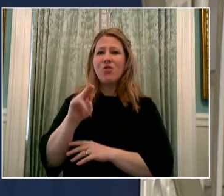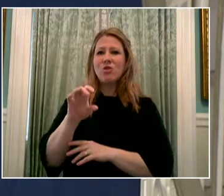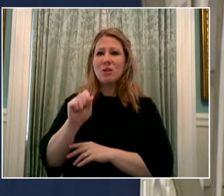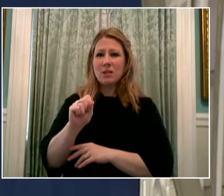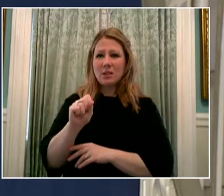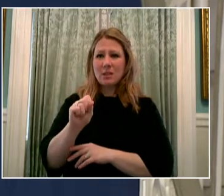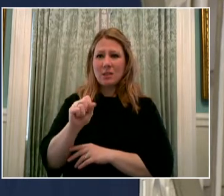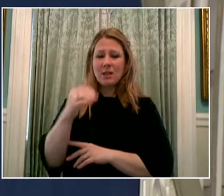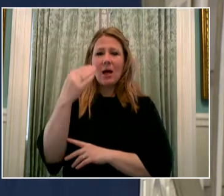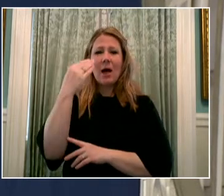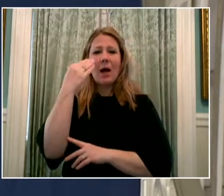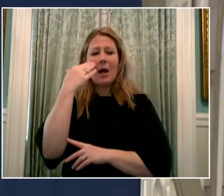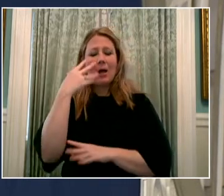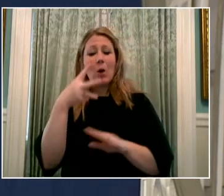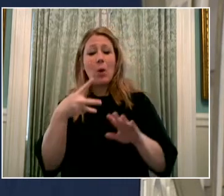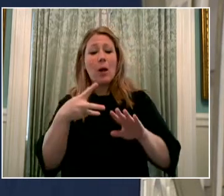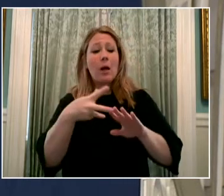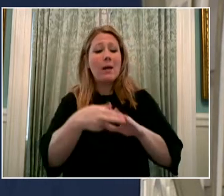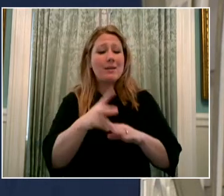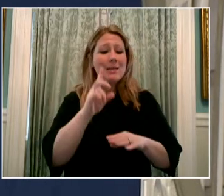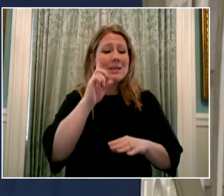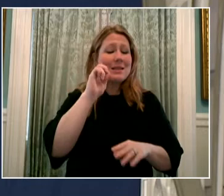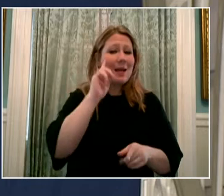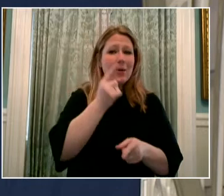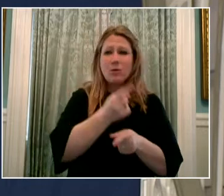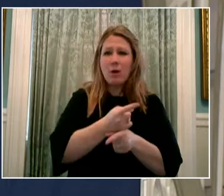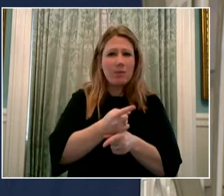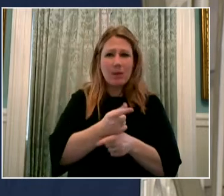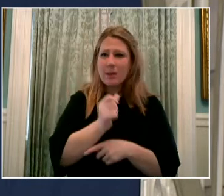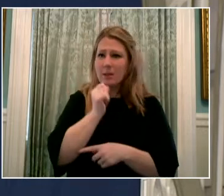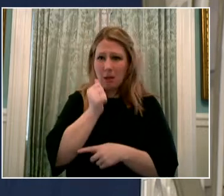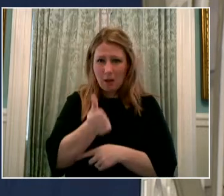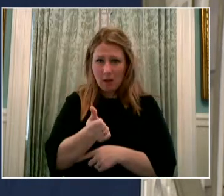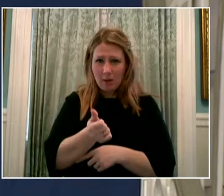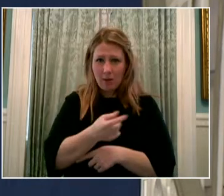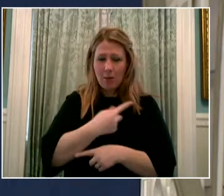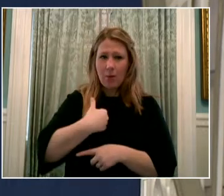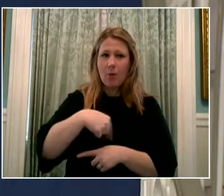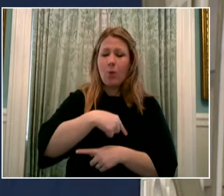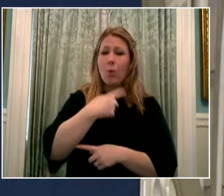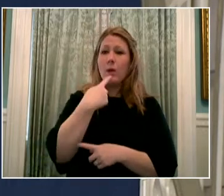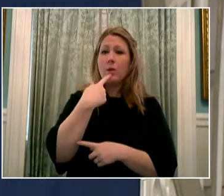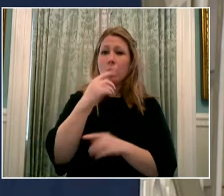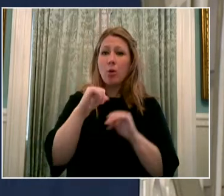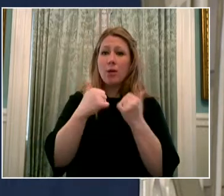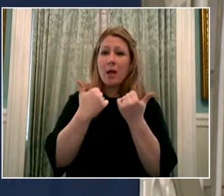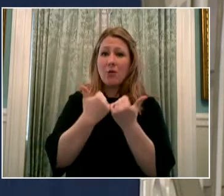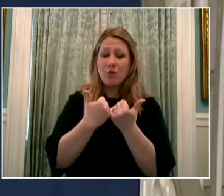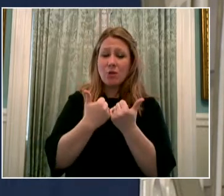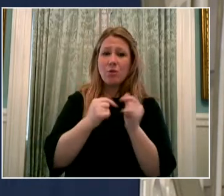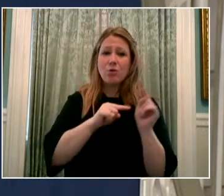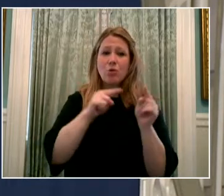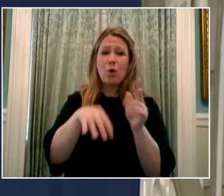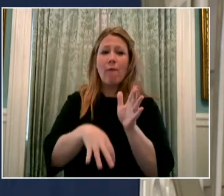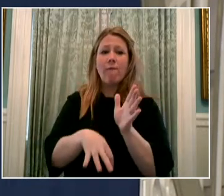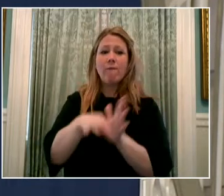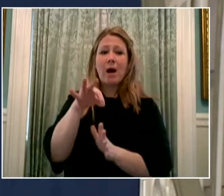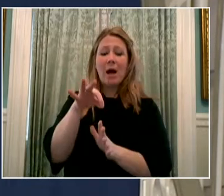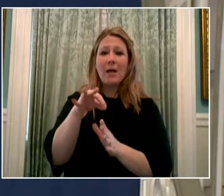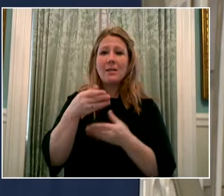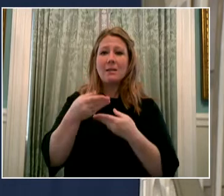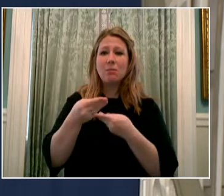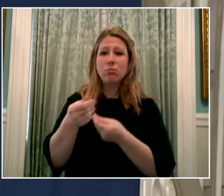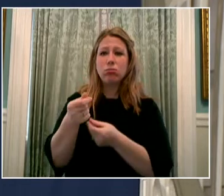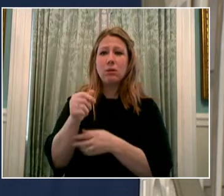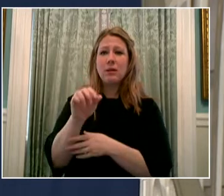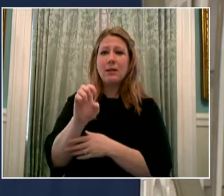did efficiencies. We told the agencies to go in, find efficiencies. And I was just really impressed going into the third